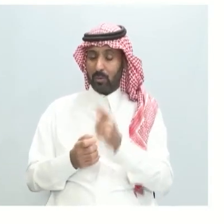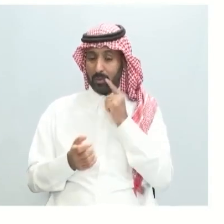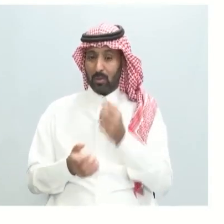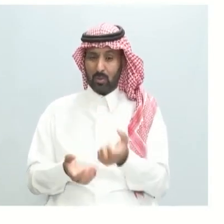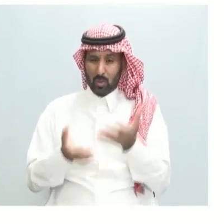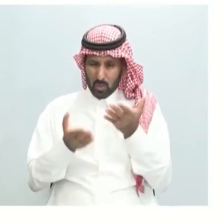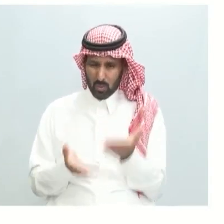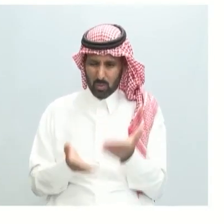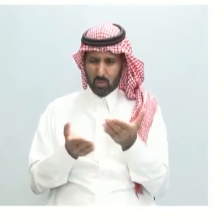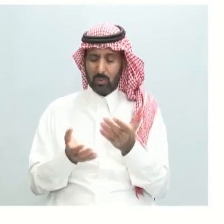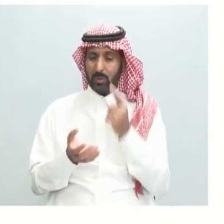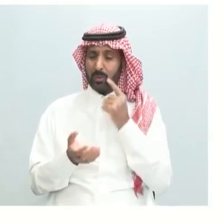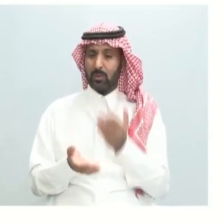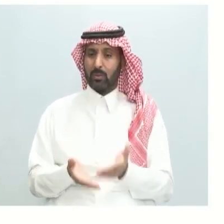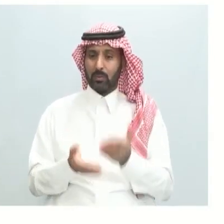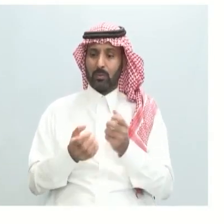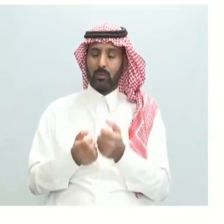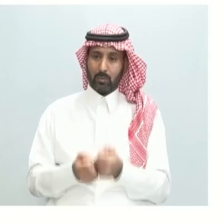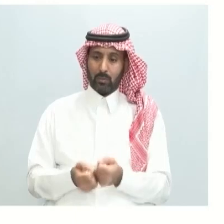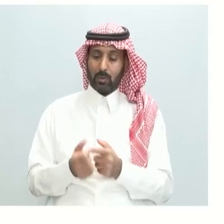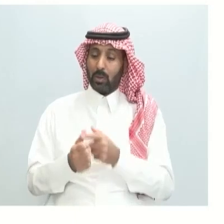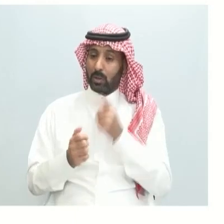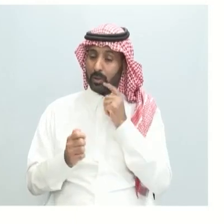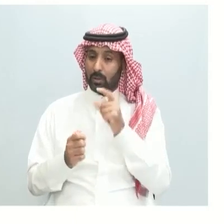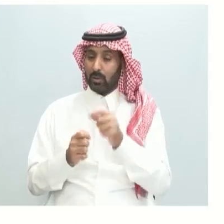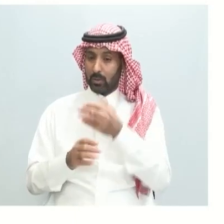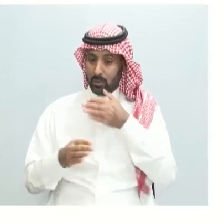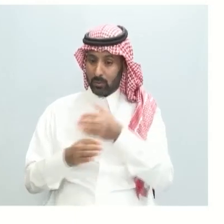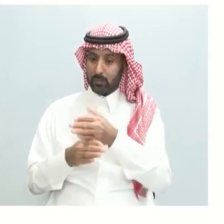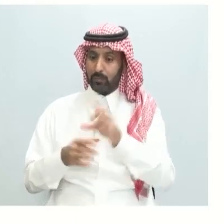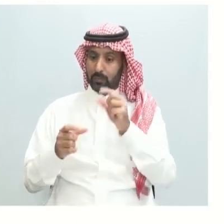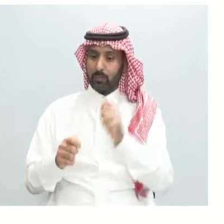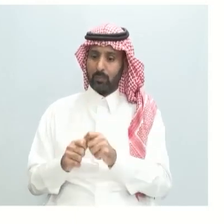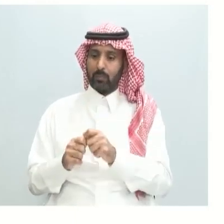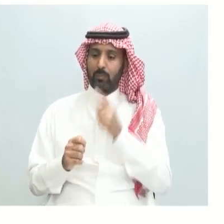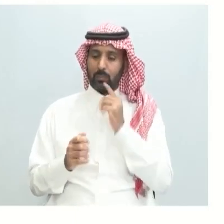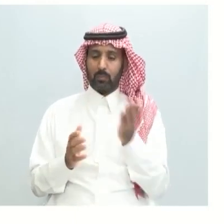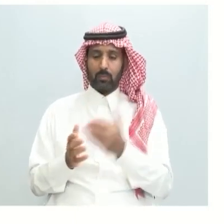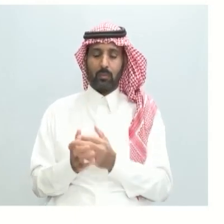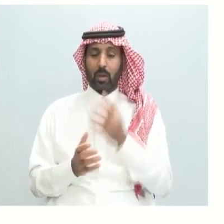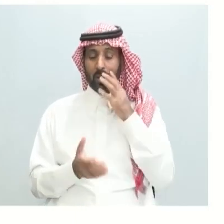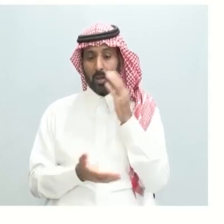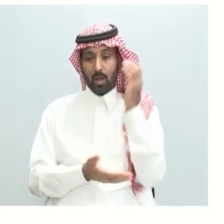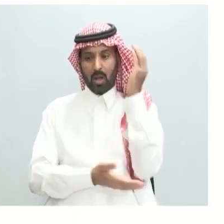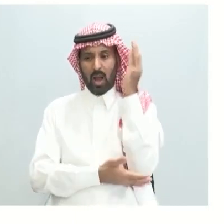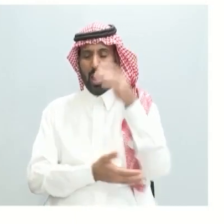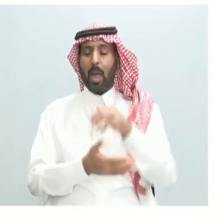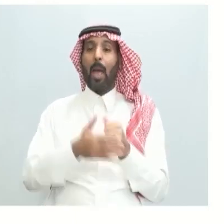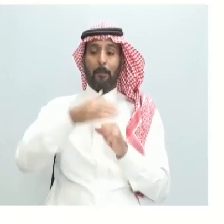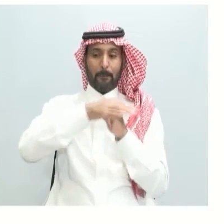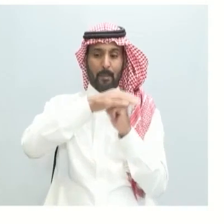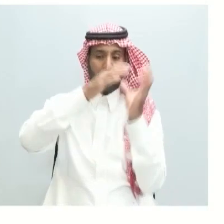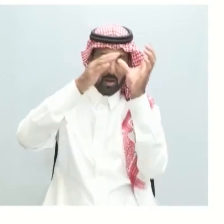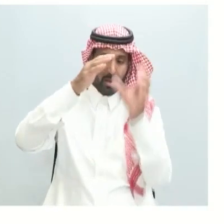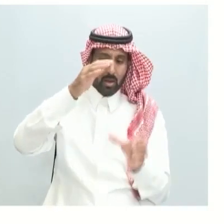Heavy, wooden, and ornate. And also the columns and the adjectives that I have